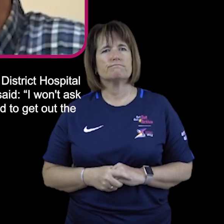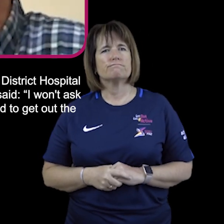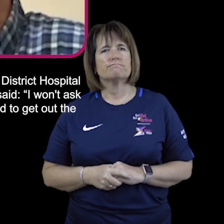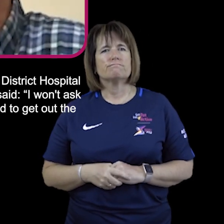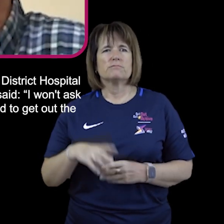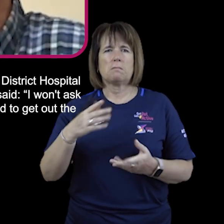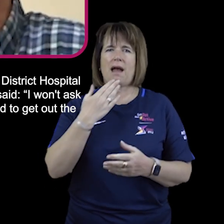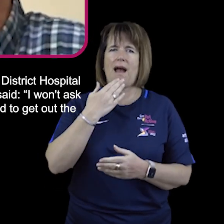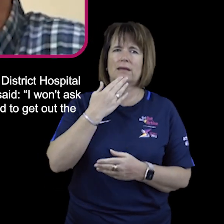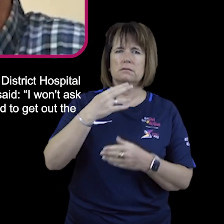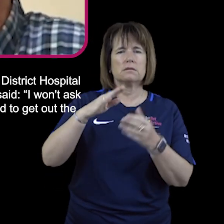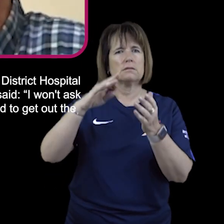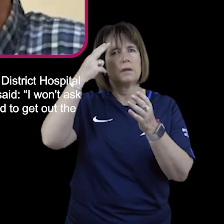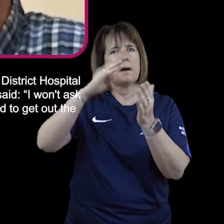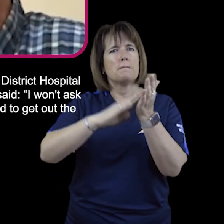And